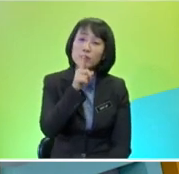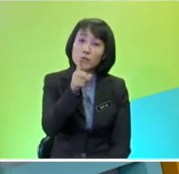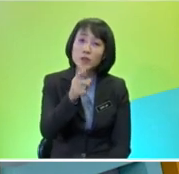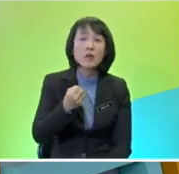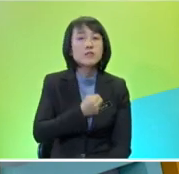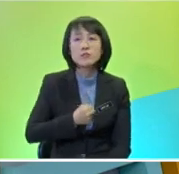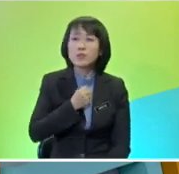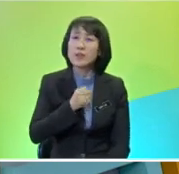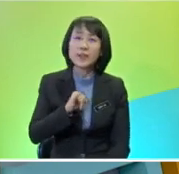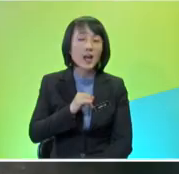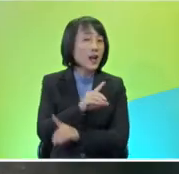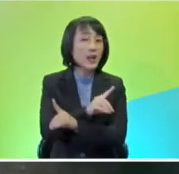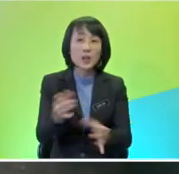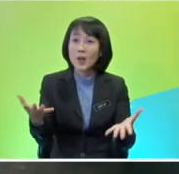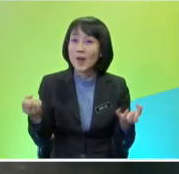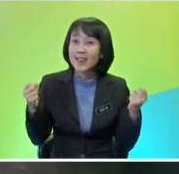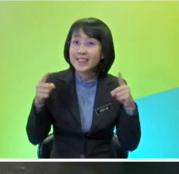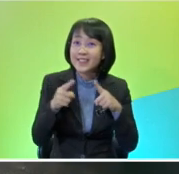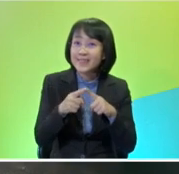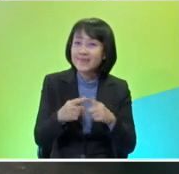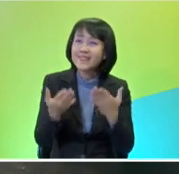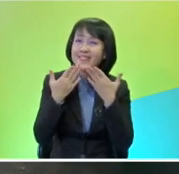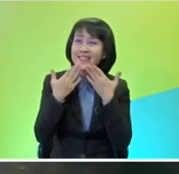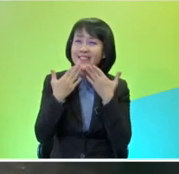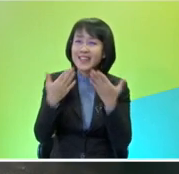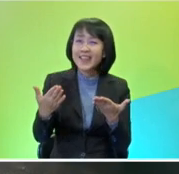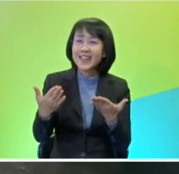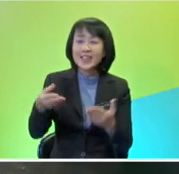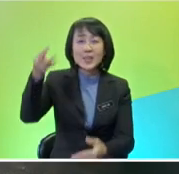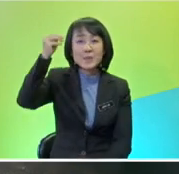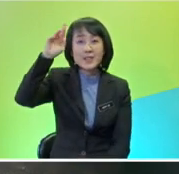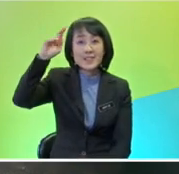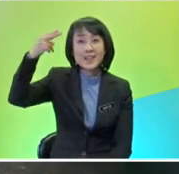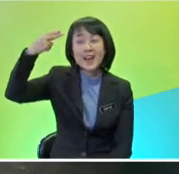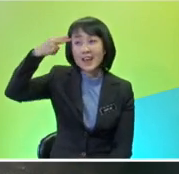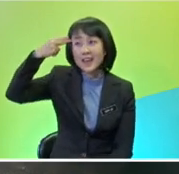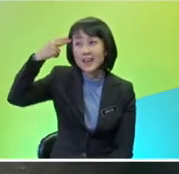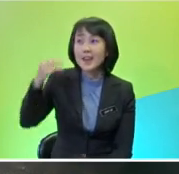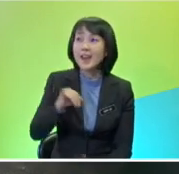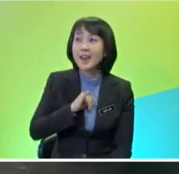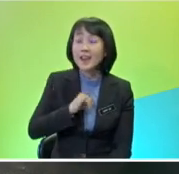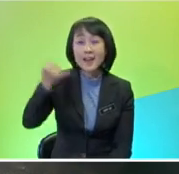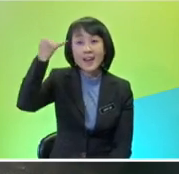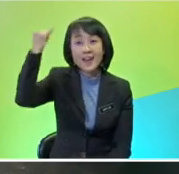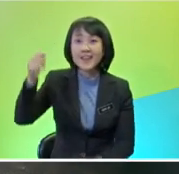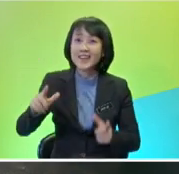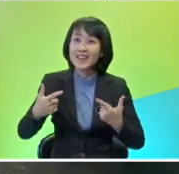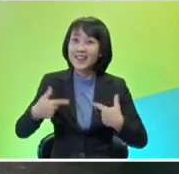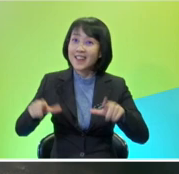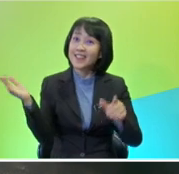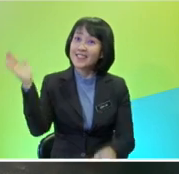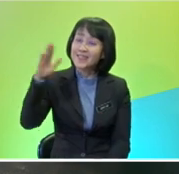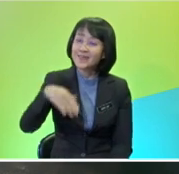I don't want to. All right, thank you very much, Mr. Haikal. You know what? I have another idea. Let's go get a drink.